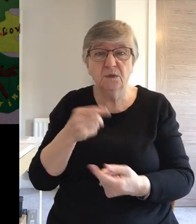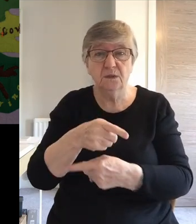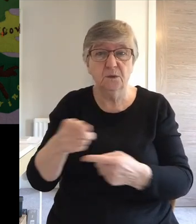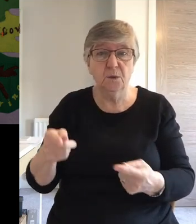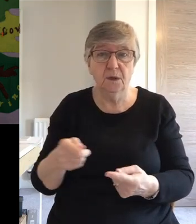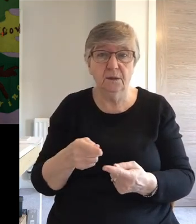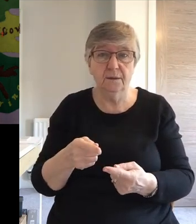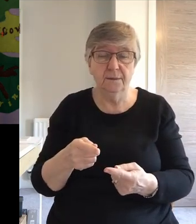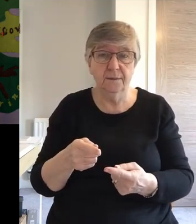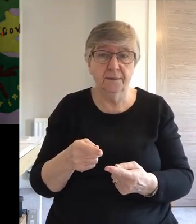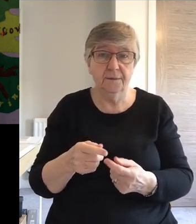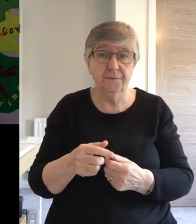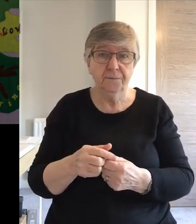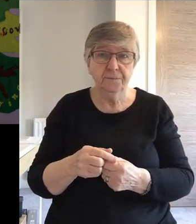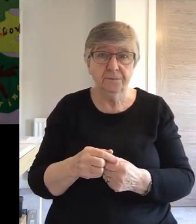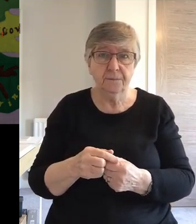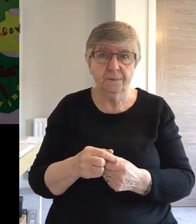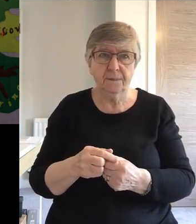used to it.